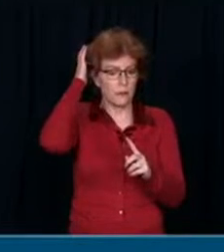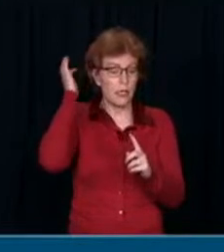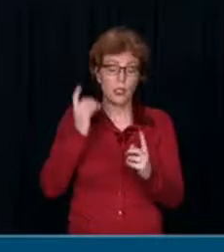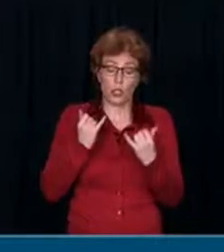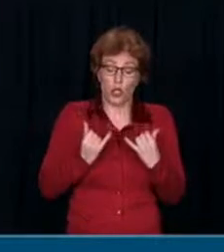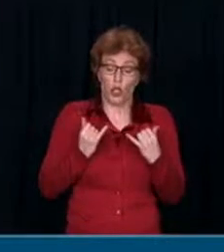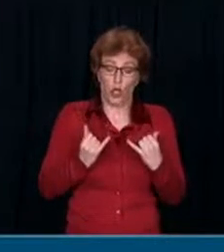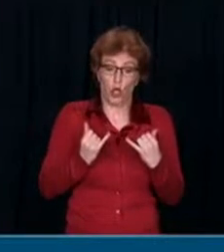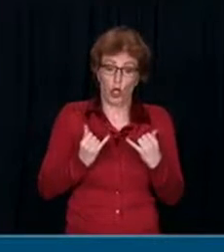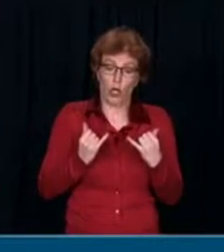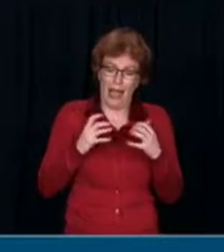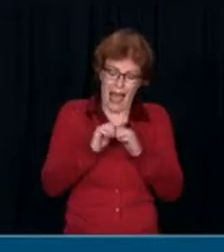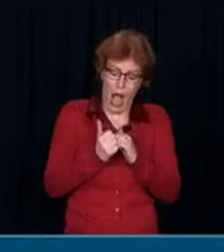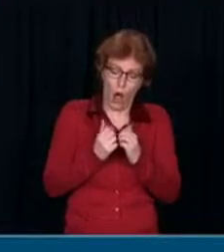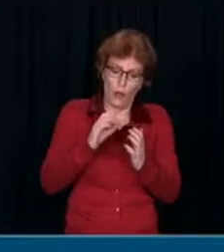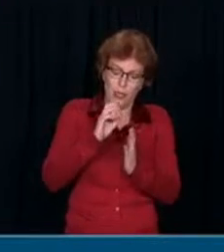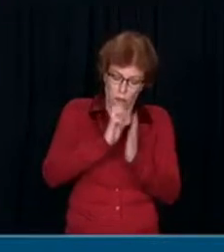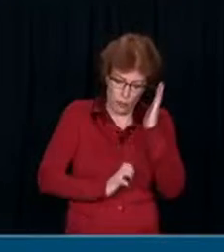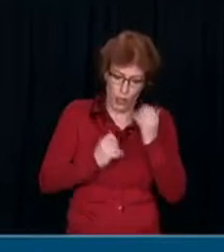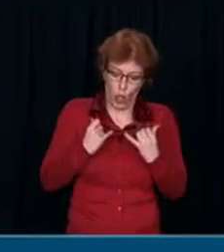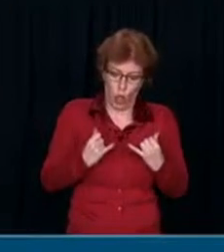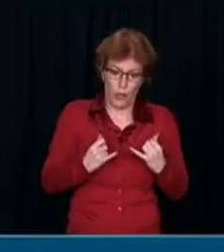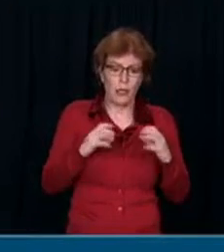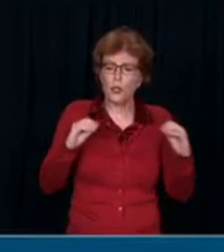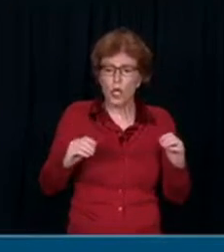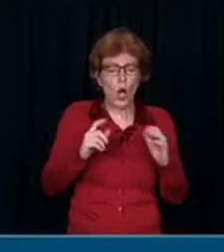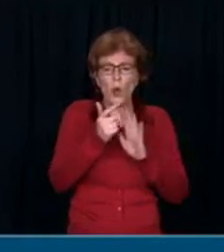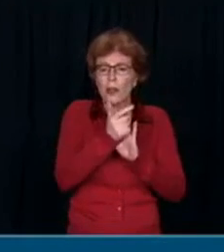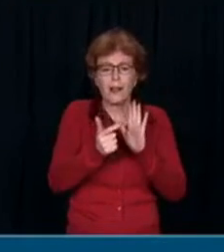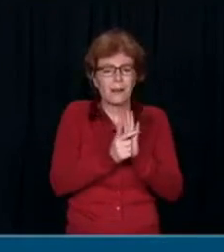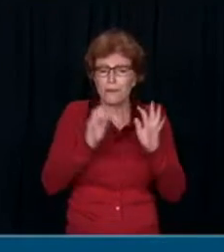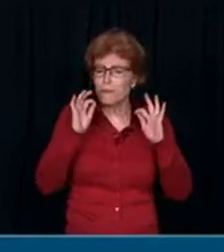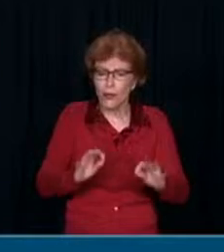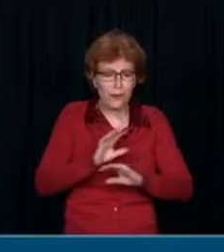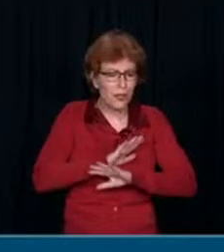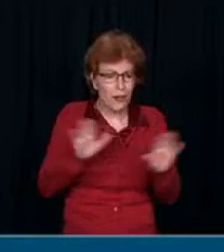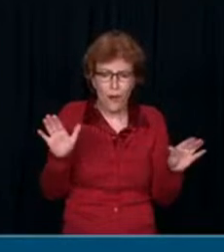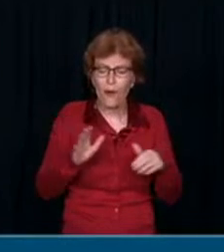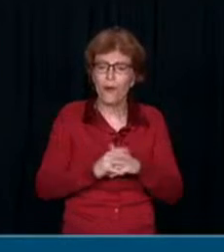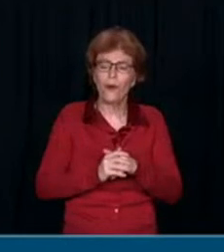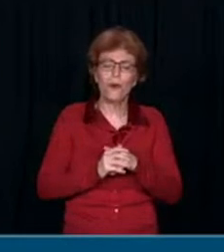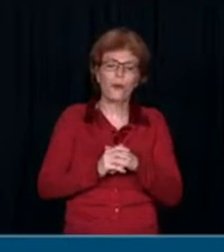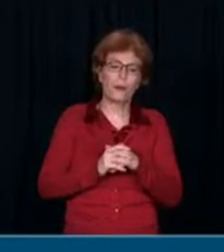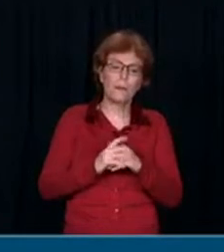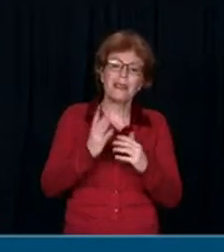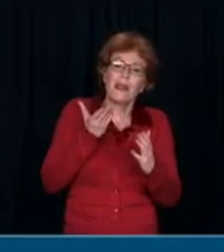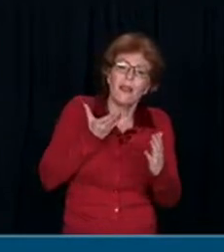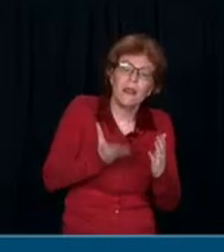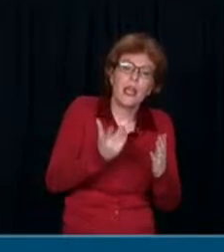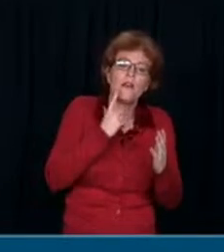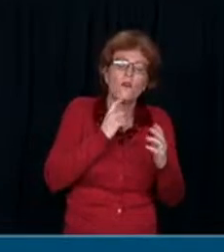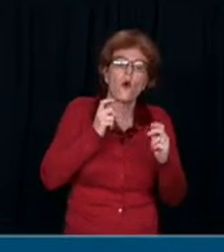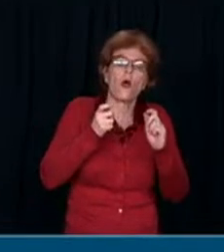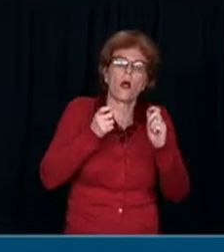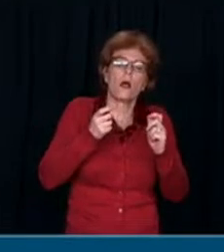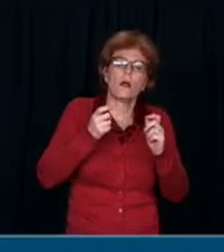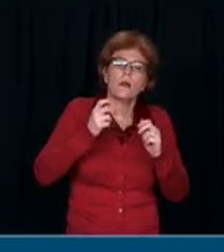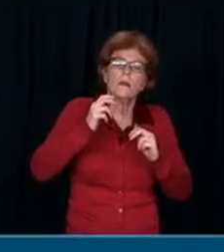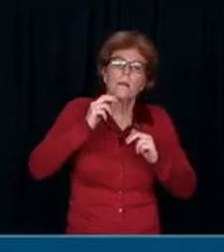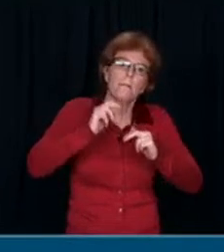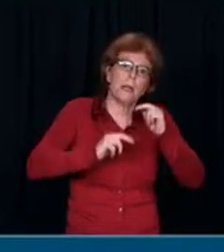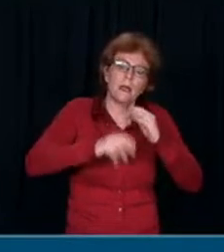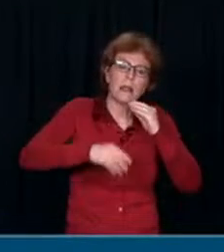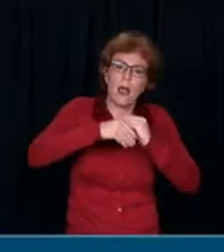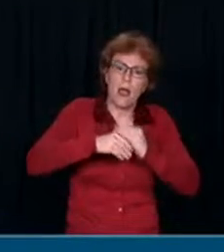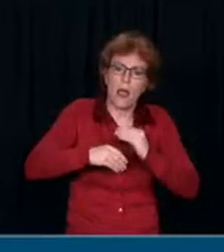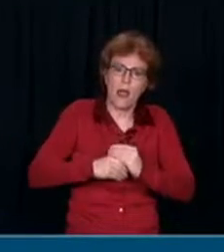form. You know, that's a start. No legislation is perfect, right? It's something there to build upon, but that's a start. It was a